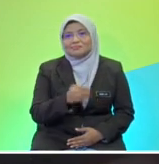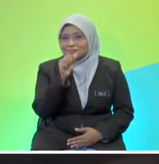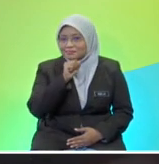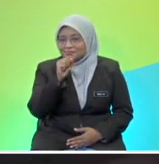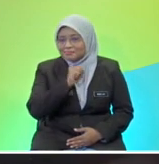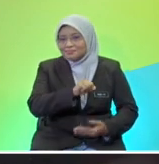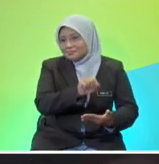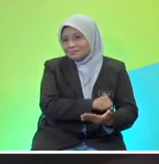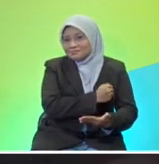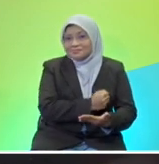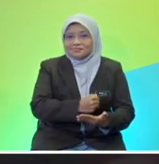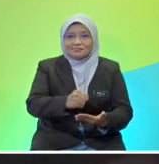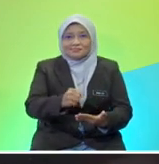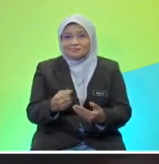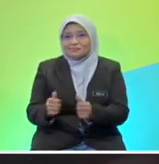toy song.